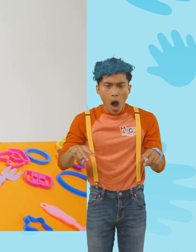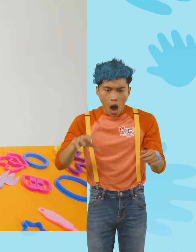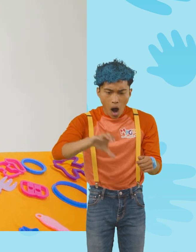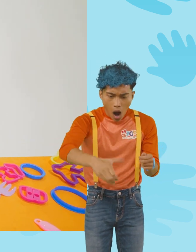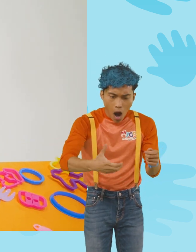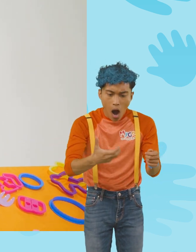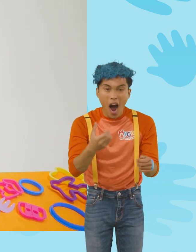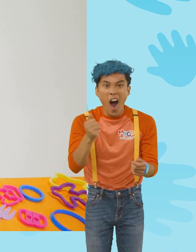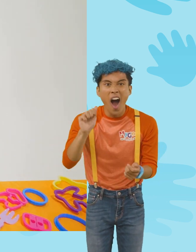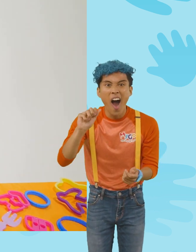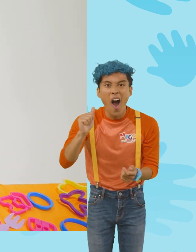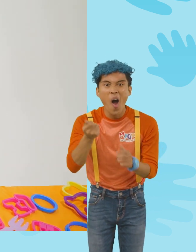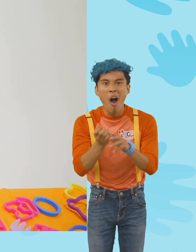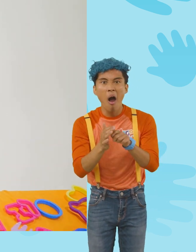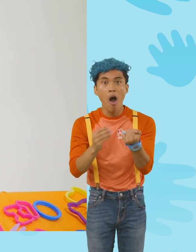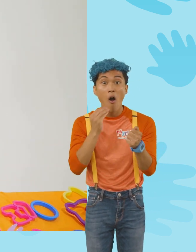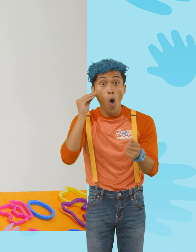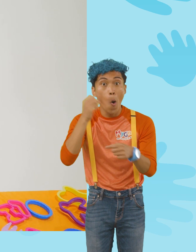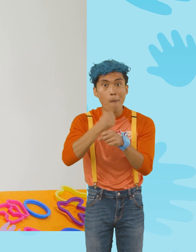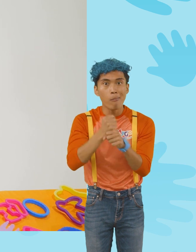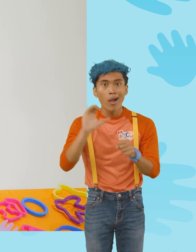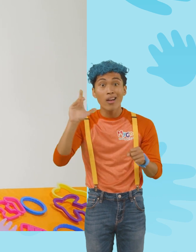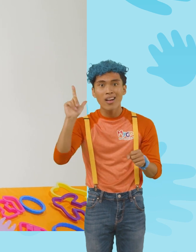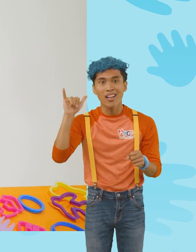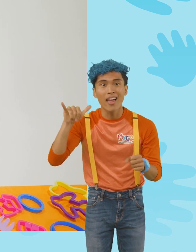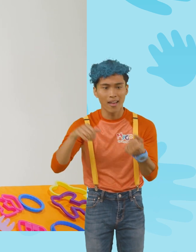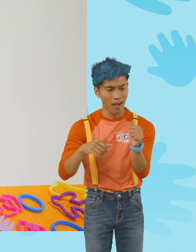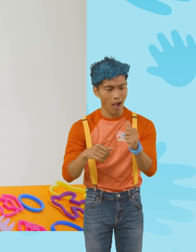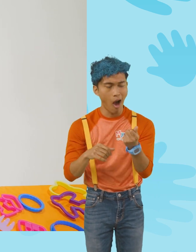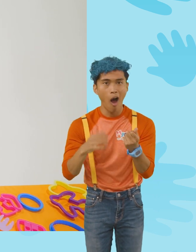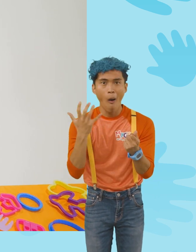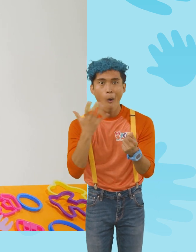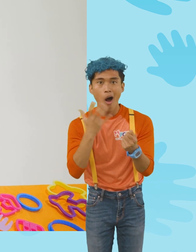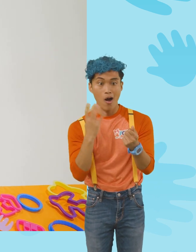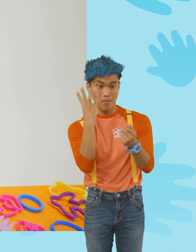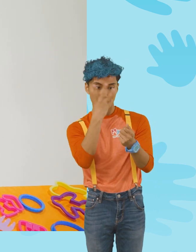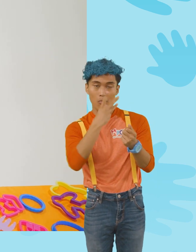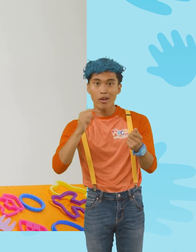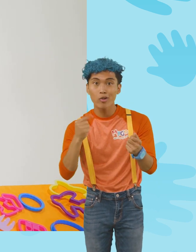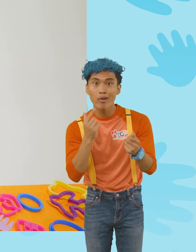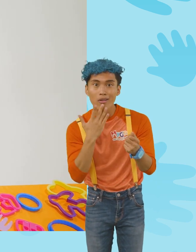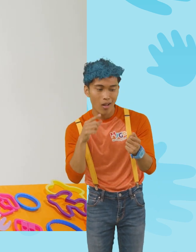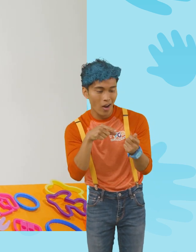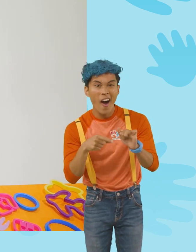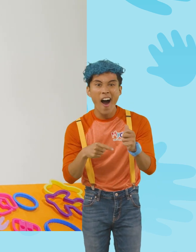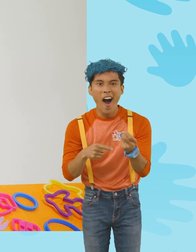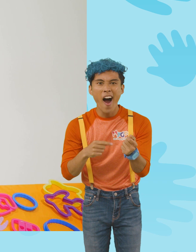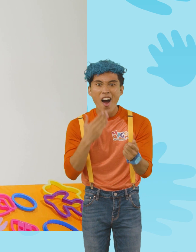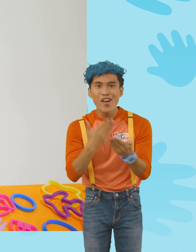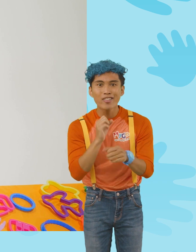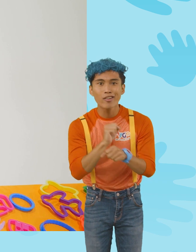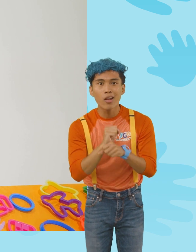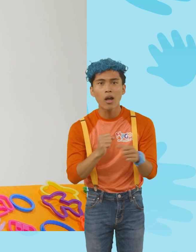Wow. Whoa, homemade clay. Wow, what a pretty green color we made. Good job.